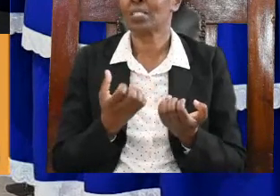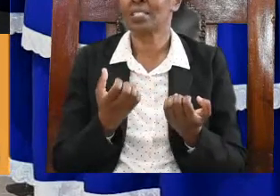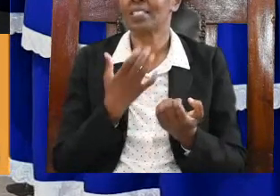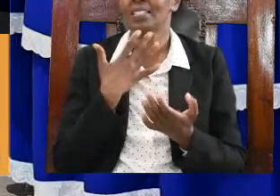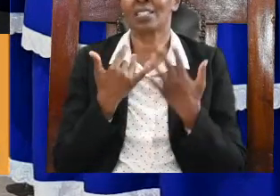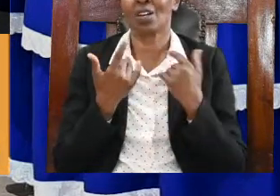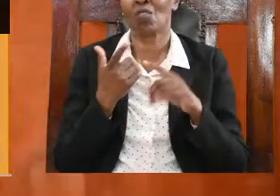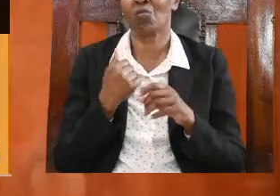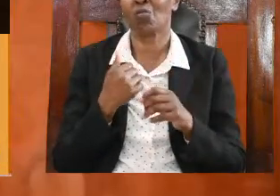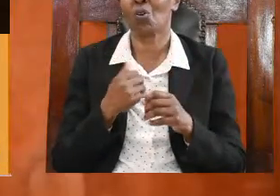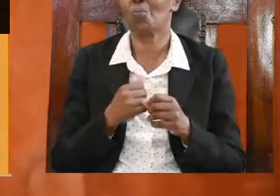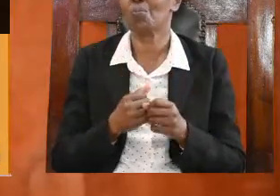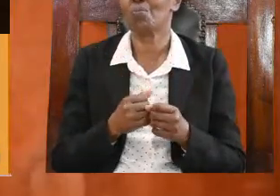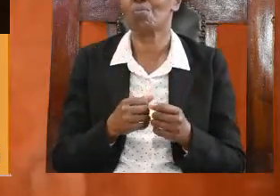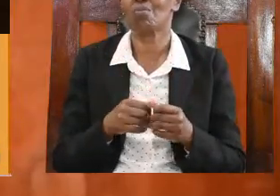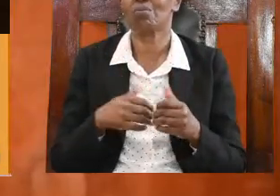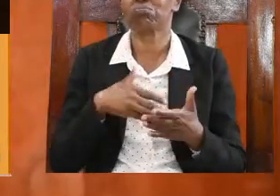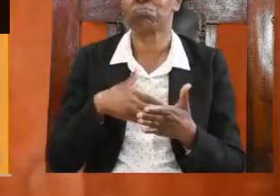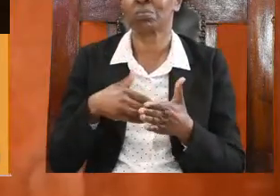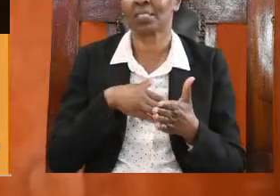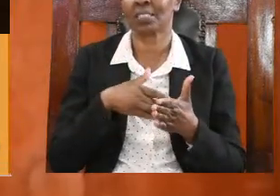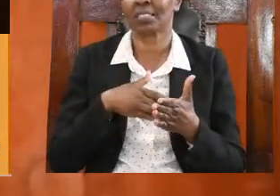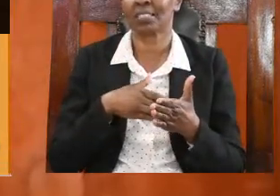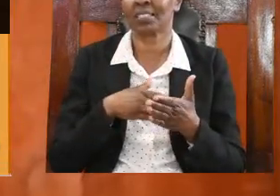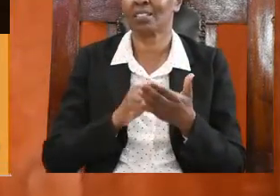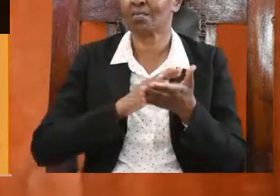is what you call quick relief.